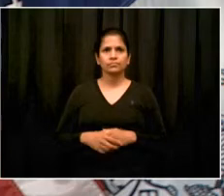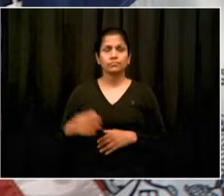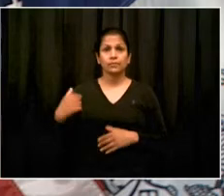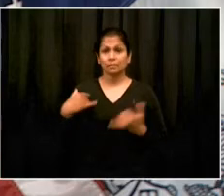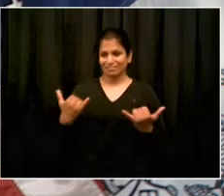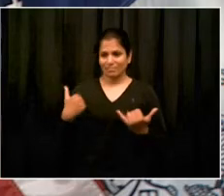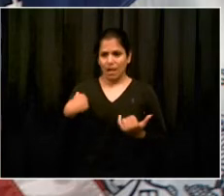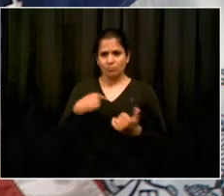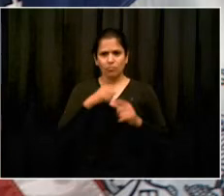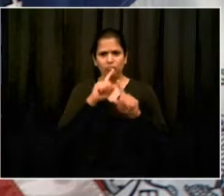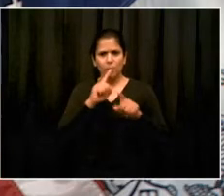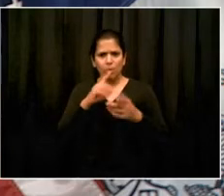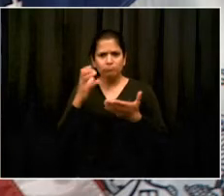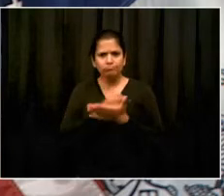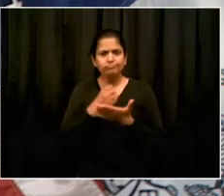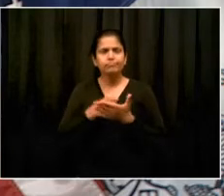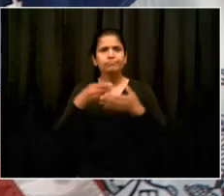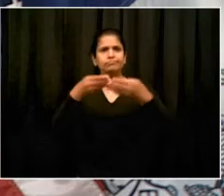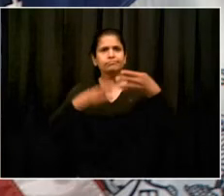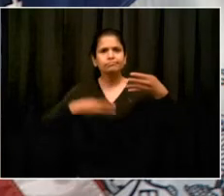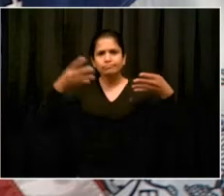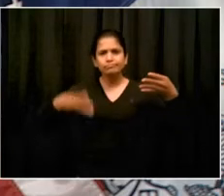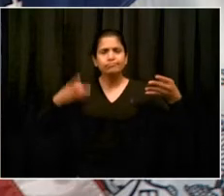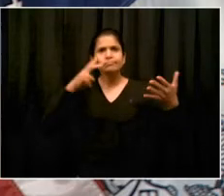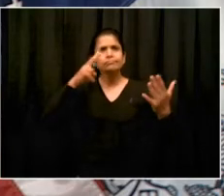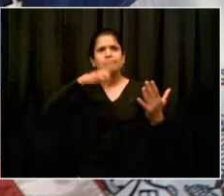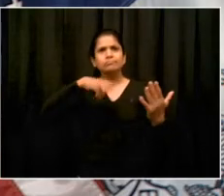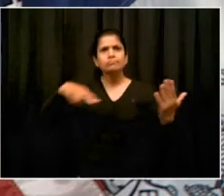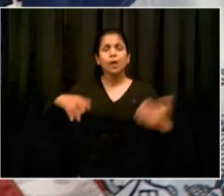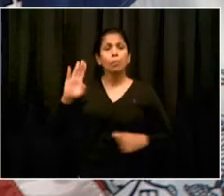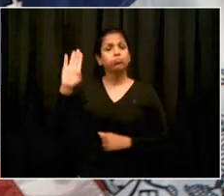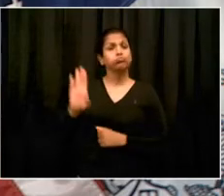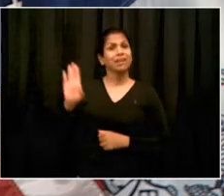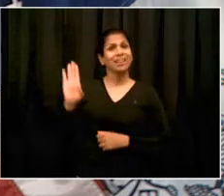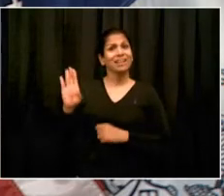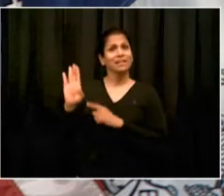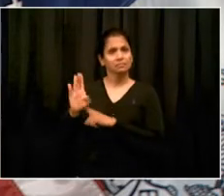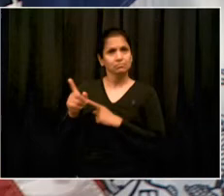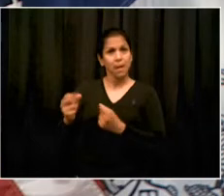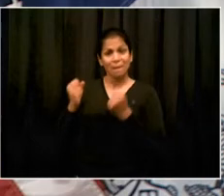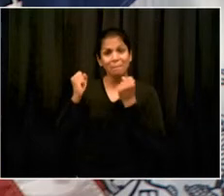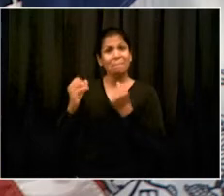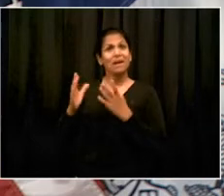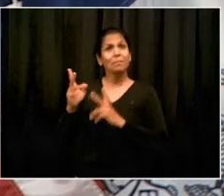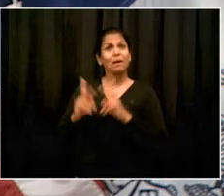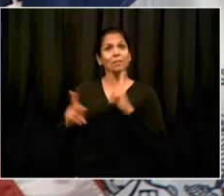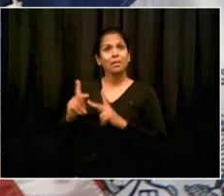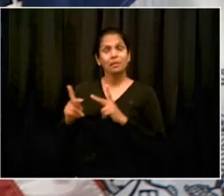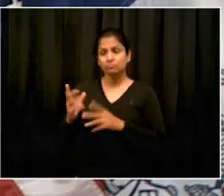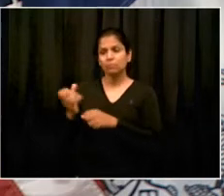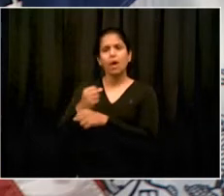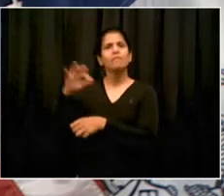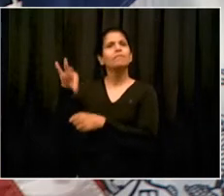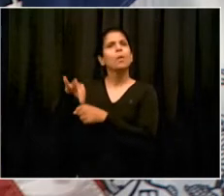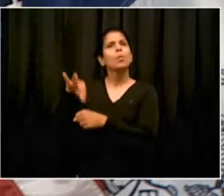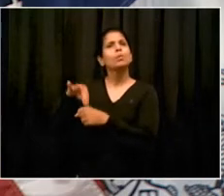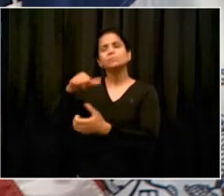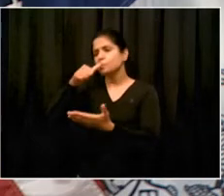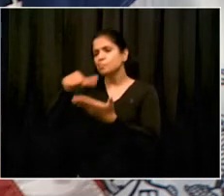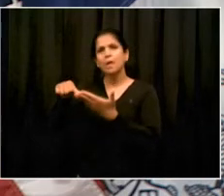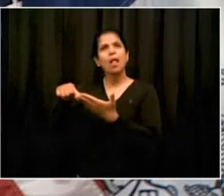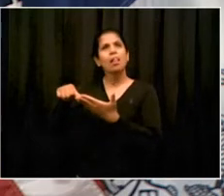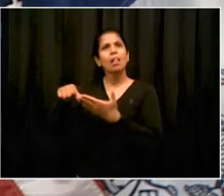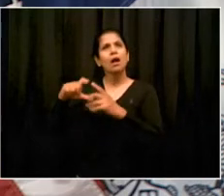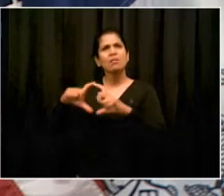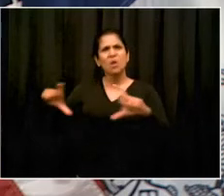that are mislabeled. The oath envelopes, in many cases, contain the wrong person's name and address.